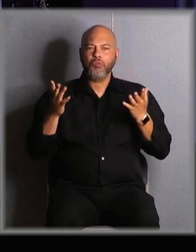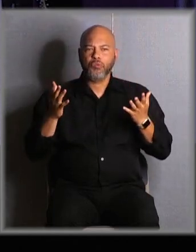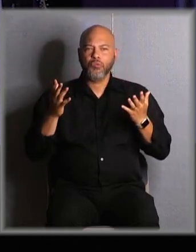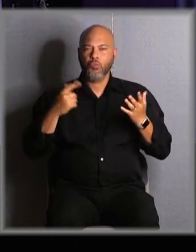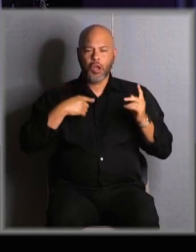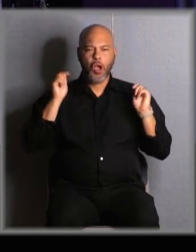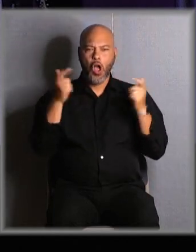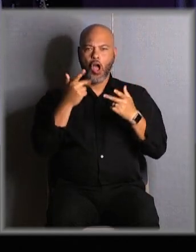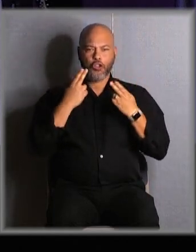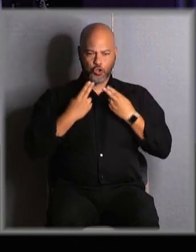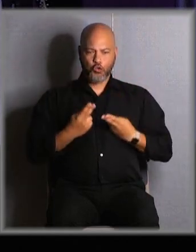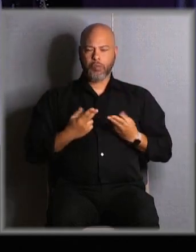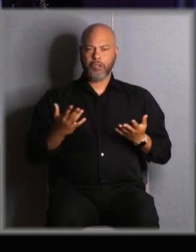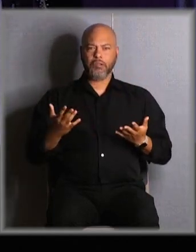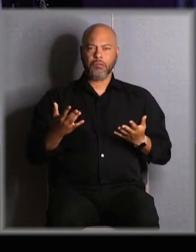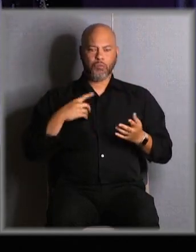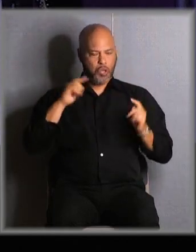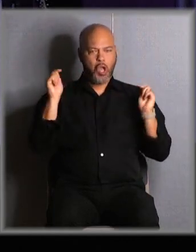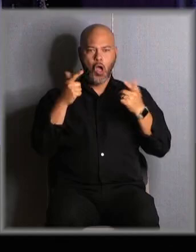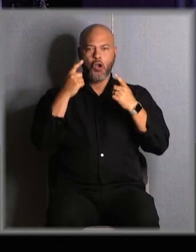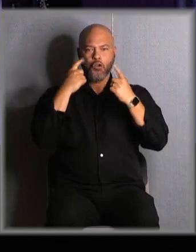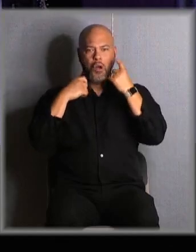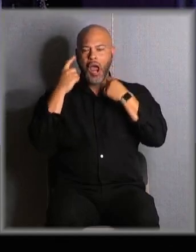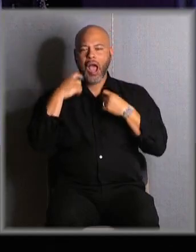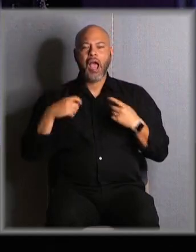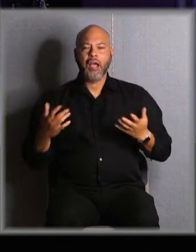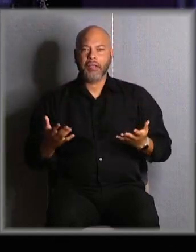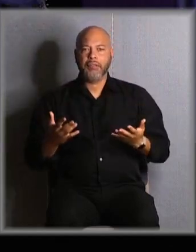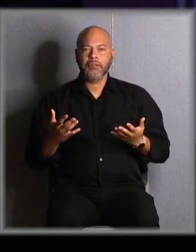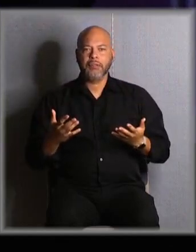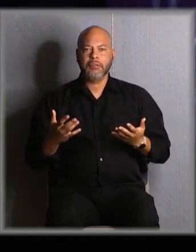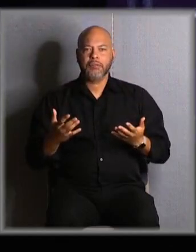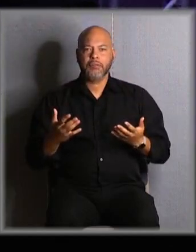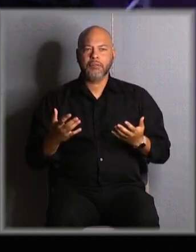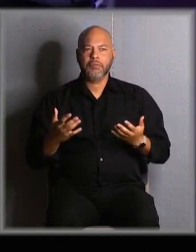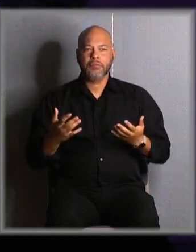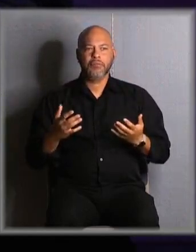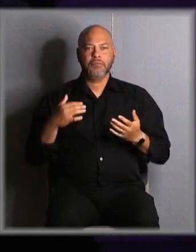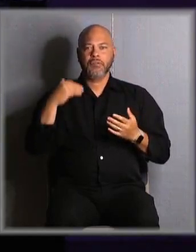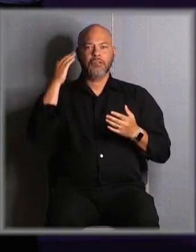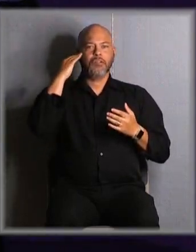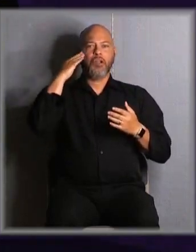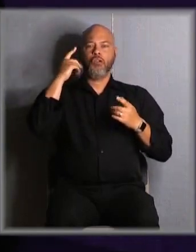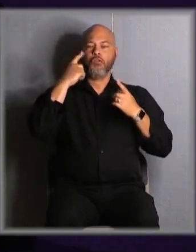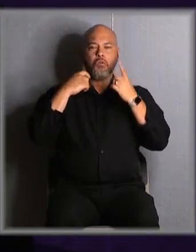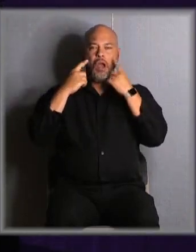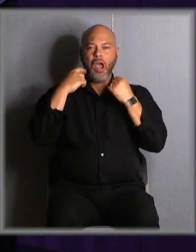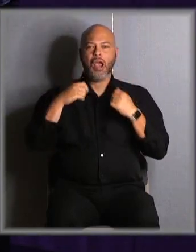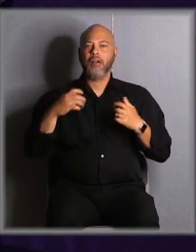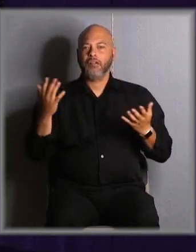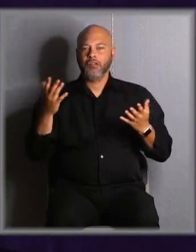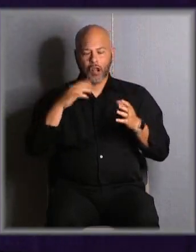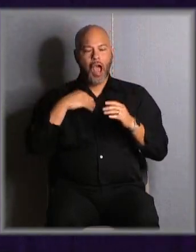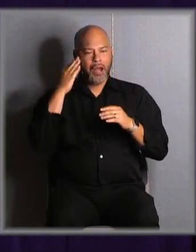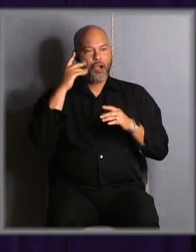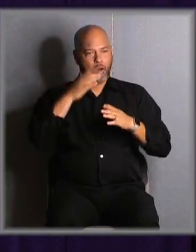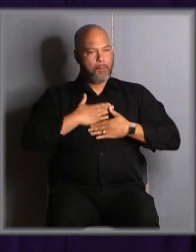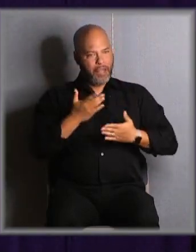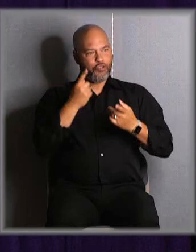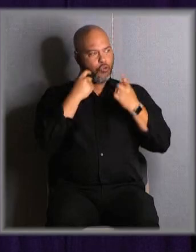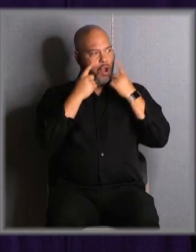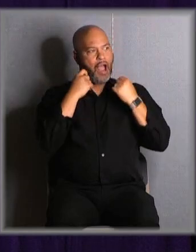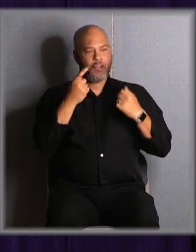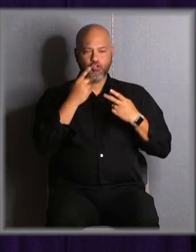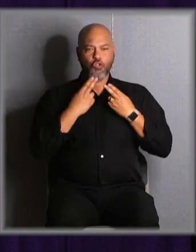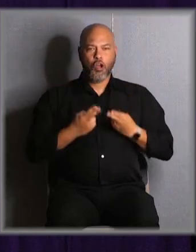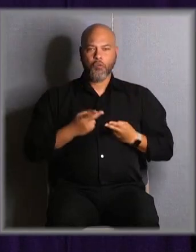human. We all cry. I don't care how big you are. I don't care how muscular you are. I don't care how big and thick your beard are. You're human.